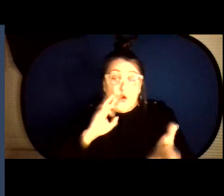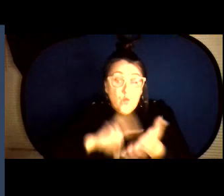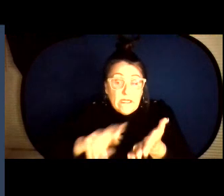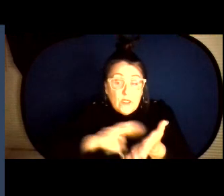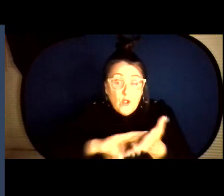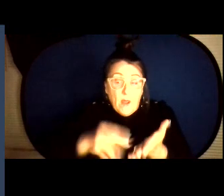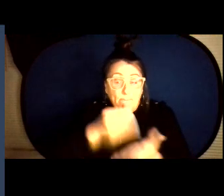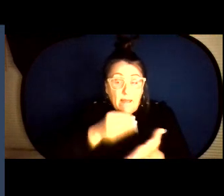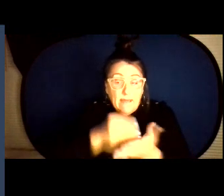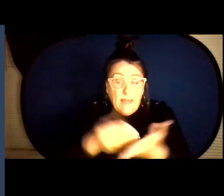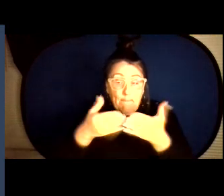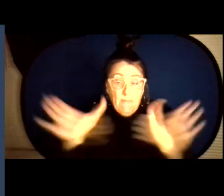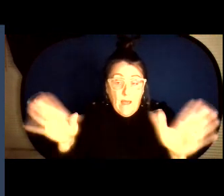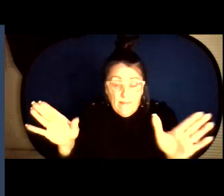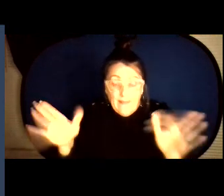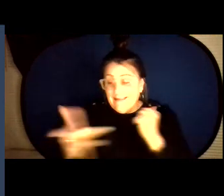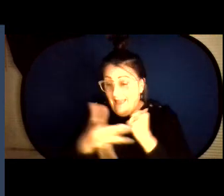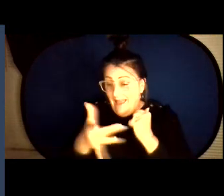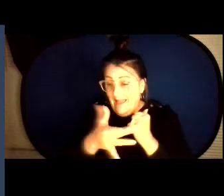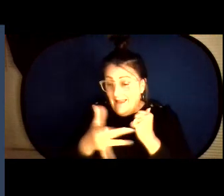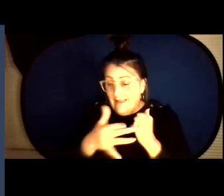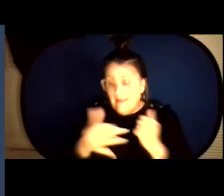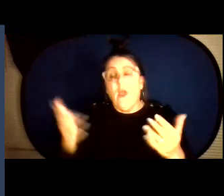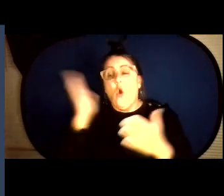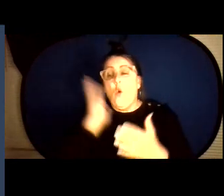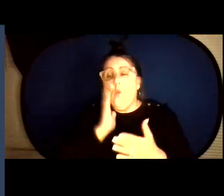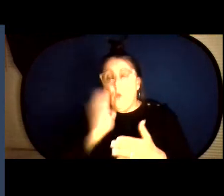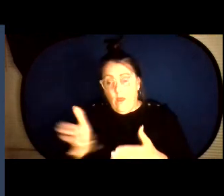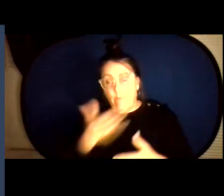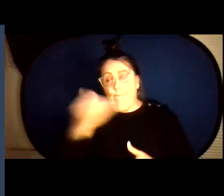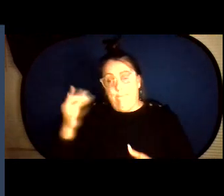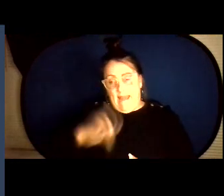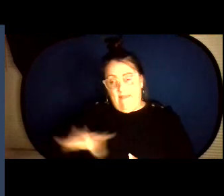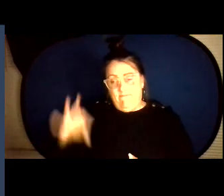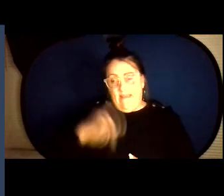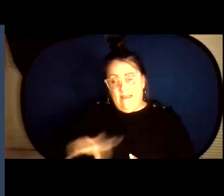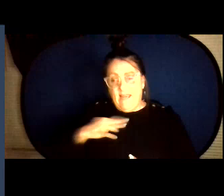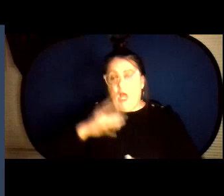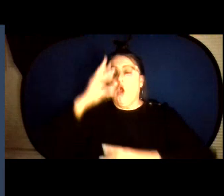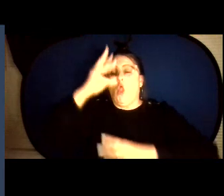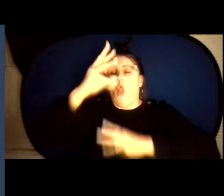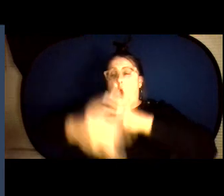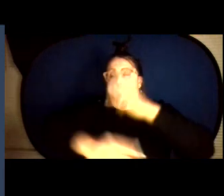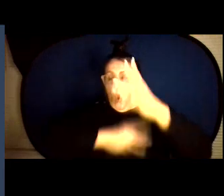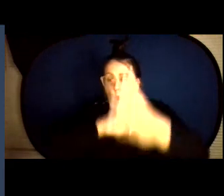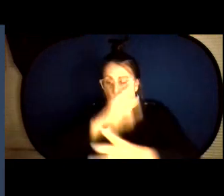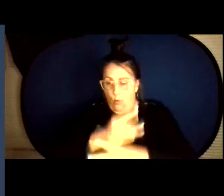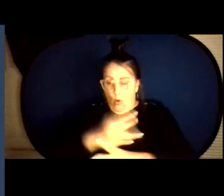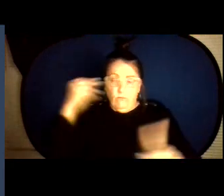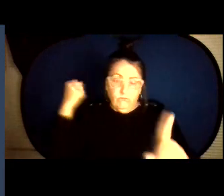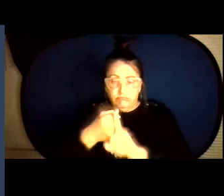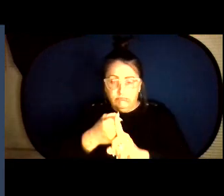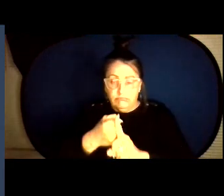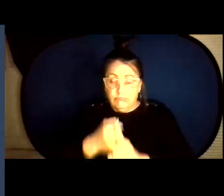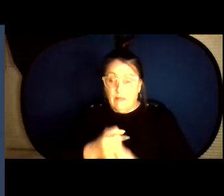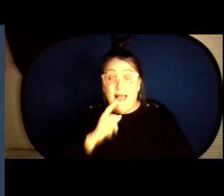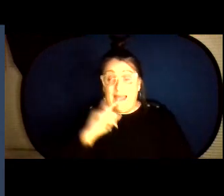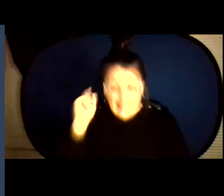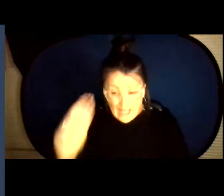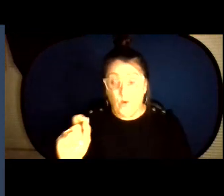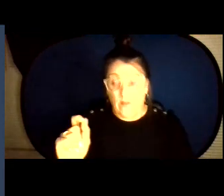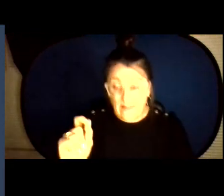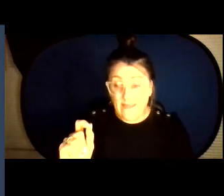beneficial tech, and the better off we will all be. So this has global implications, and I just want to appreciate, I mean that literally, global implications,